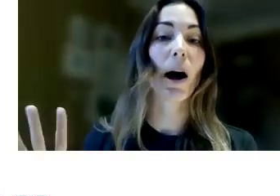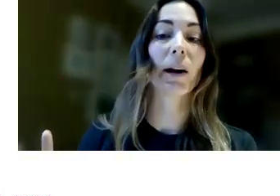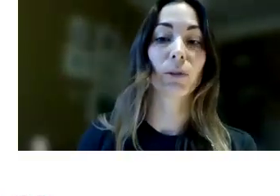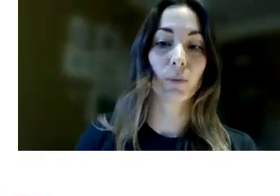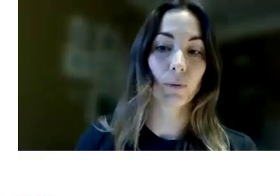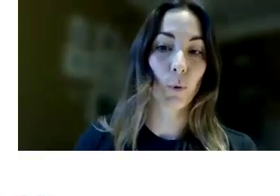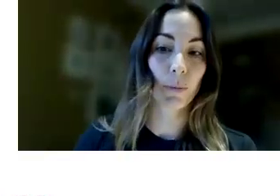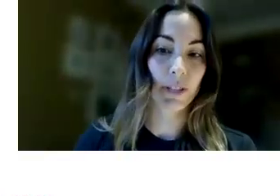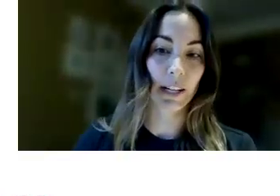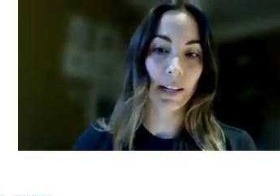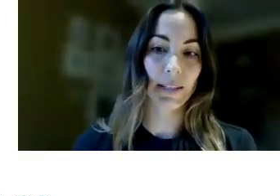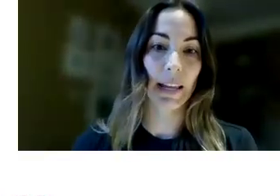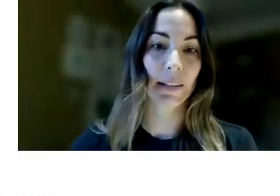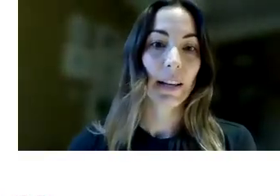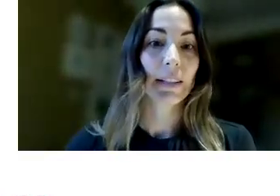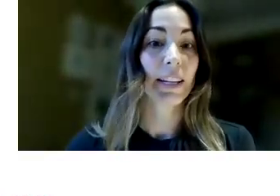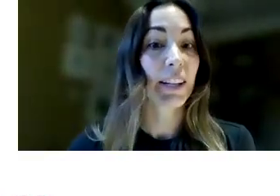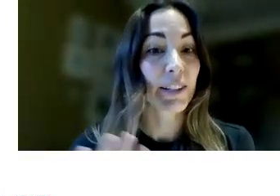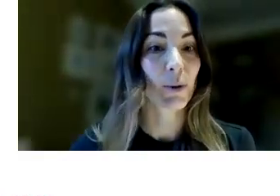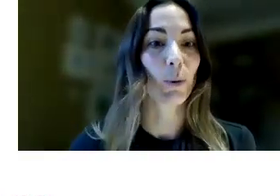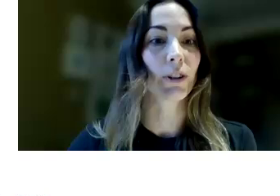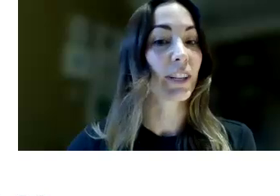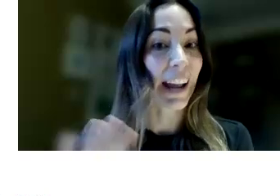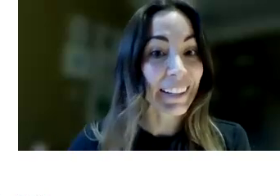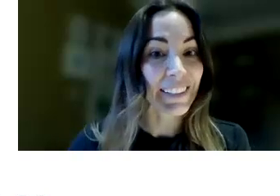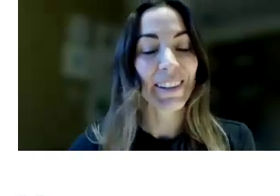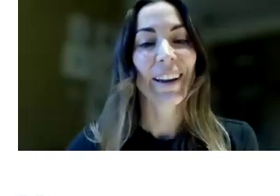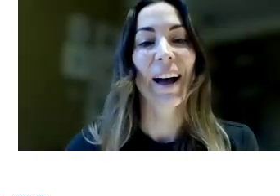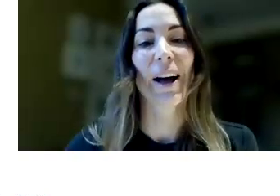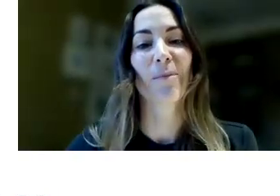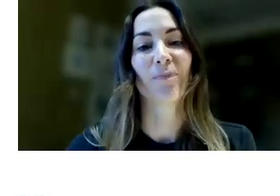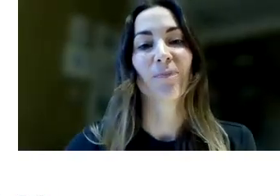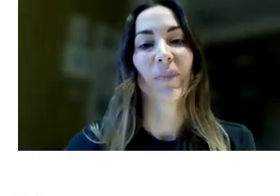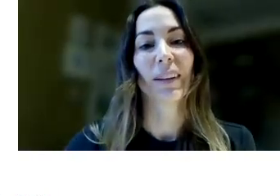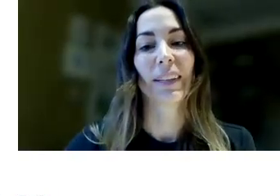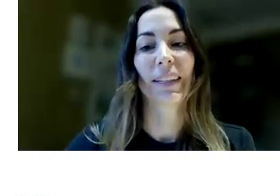experience, a mild form of tinnitus. And tinnitus or tinnitus